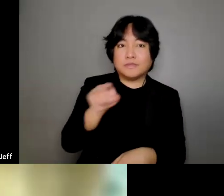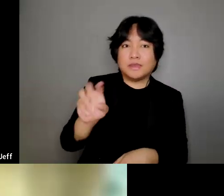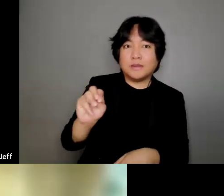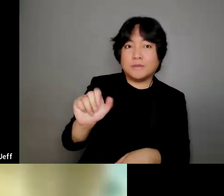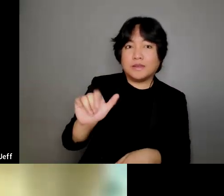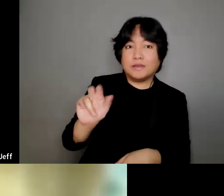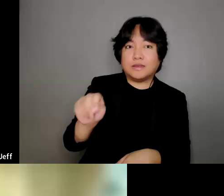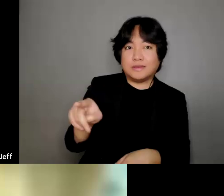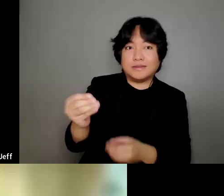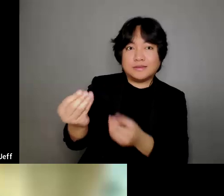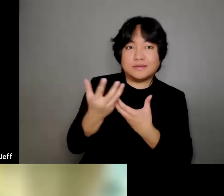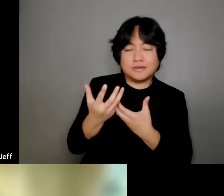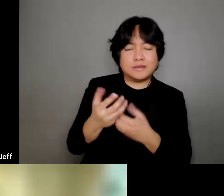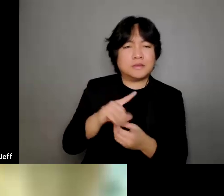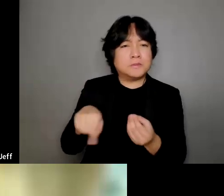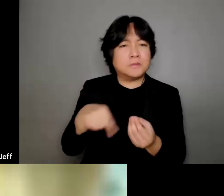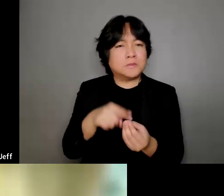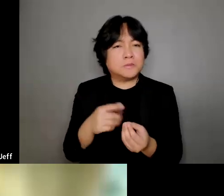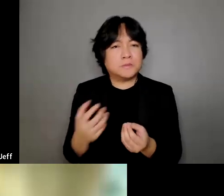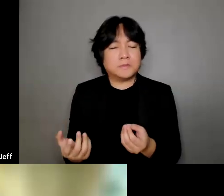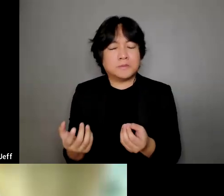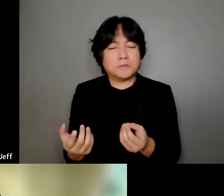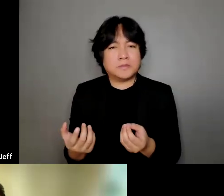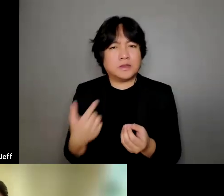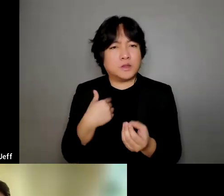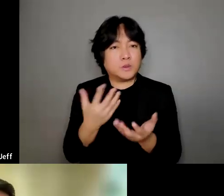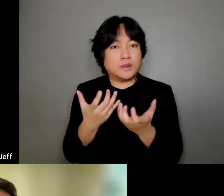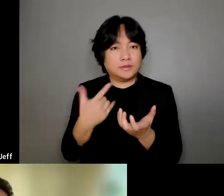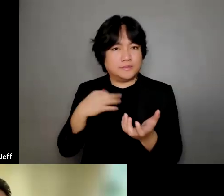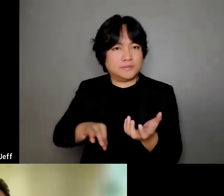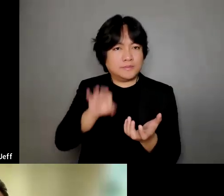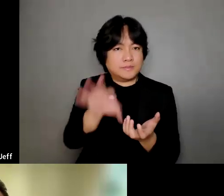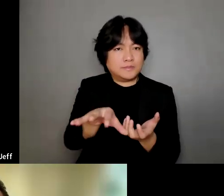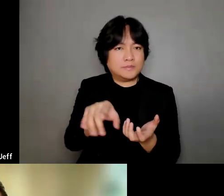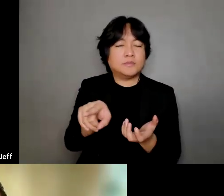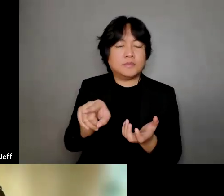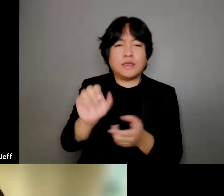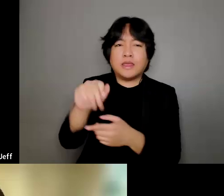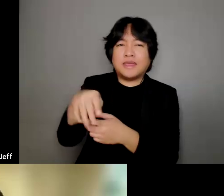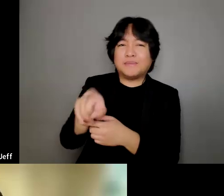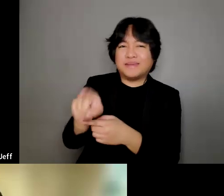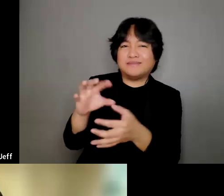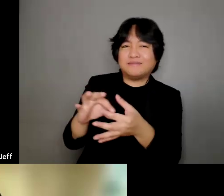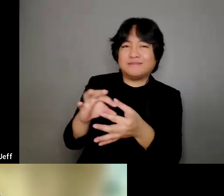labels. Meron din akong gustong banggitin about it at kung paano siguro